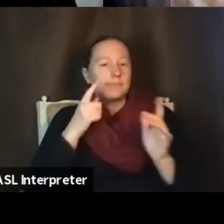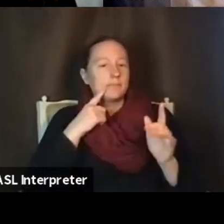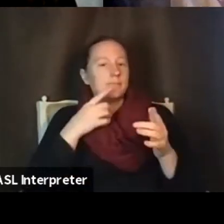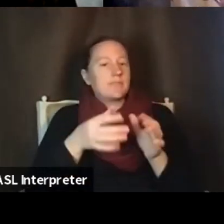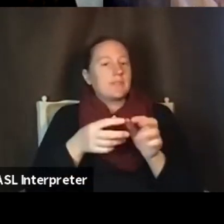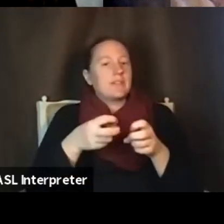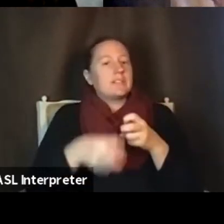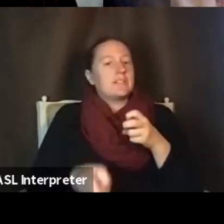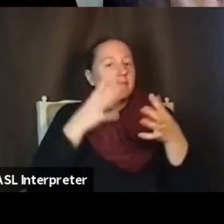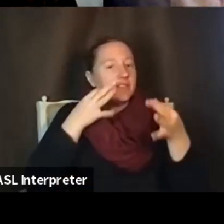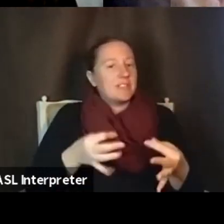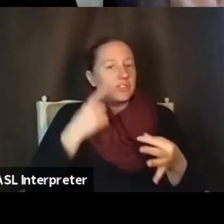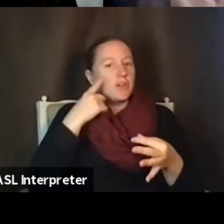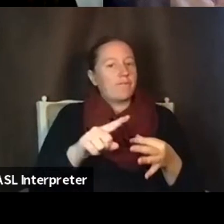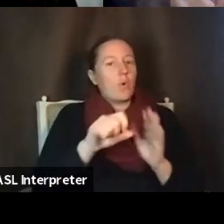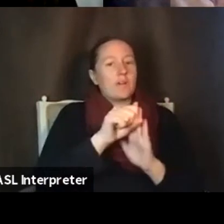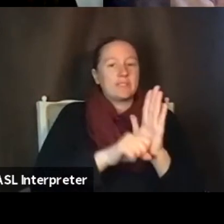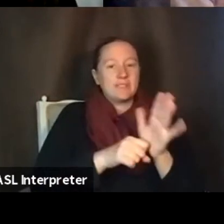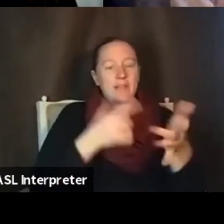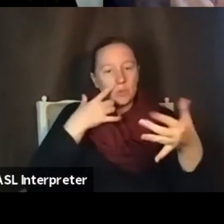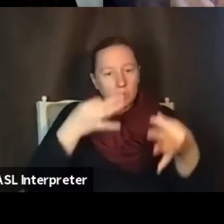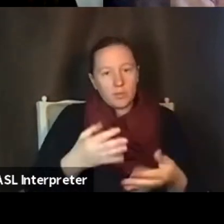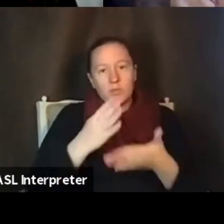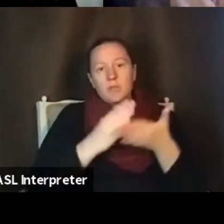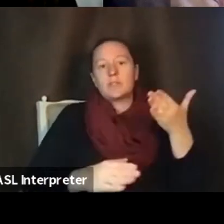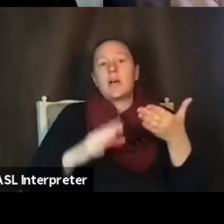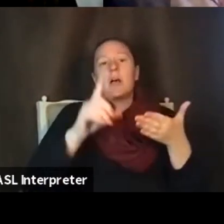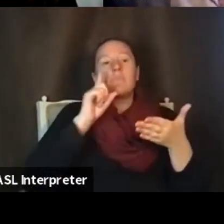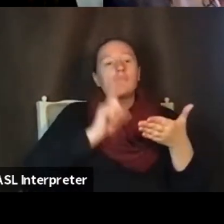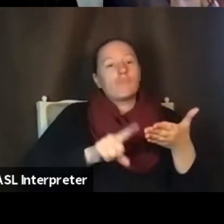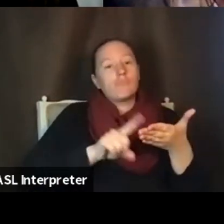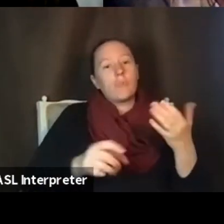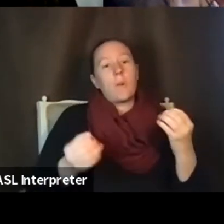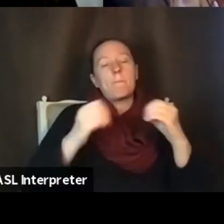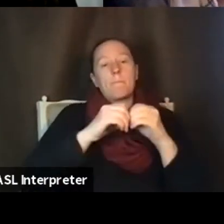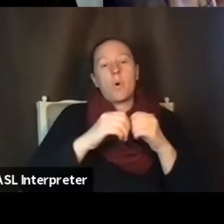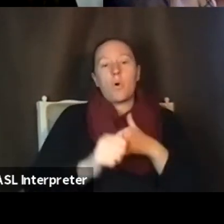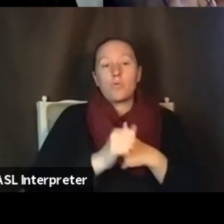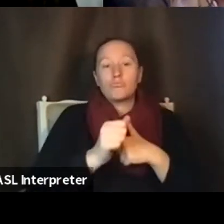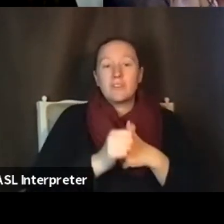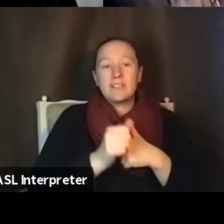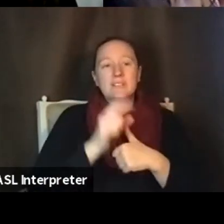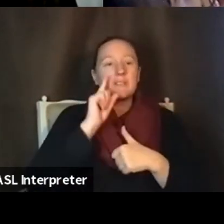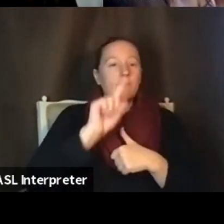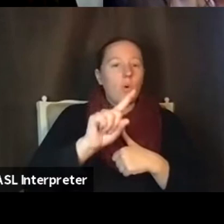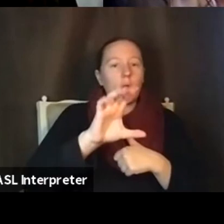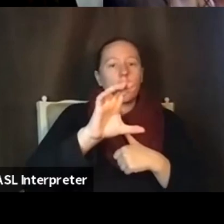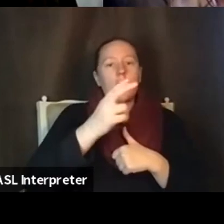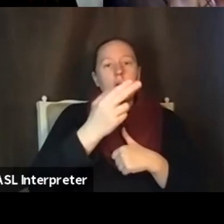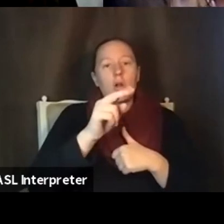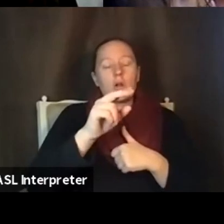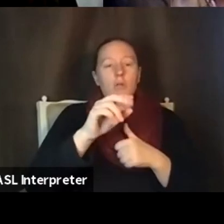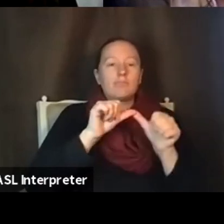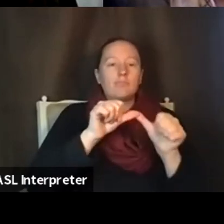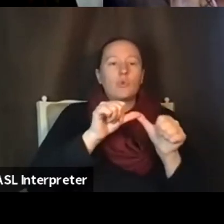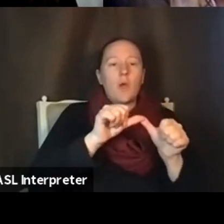to make, there's some research that you really do raise risk for some of the chronic health, physical health pieces there. There's some data that